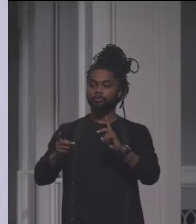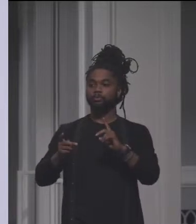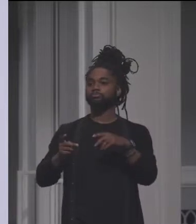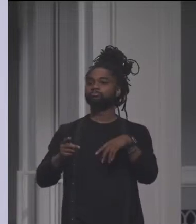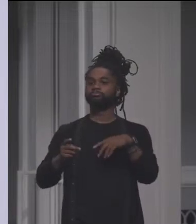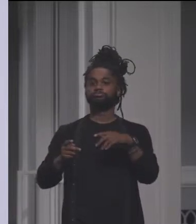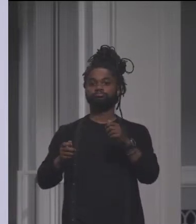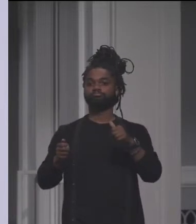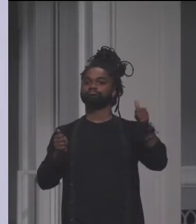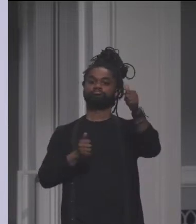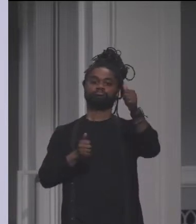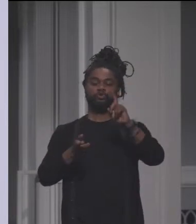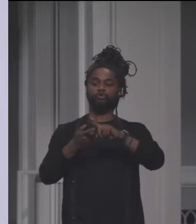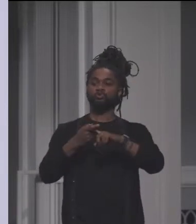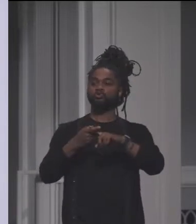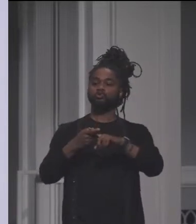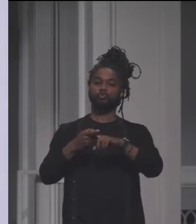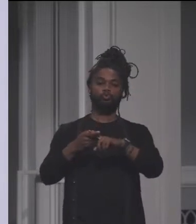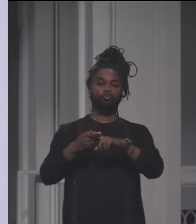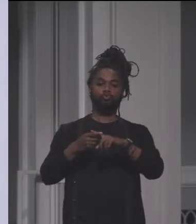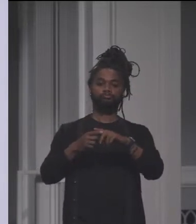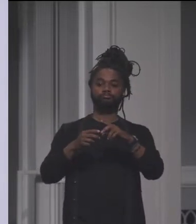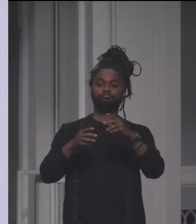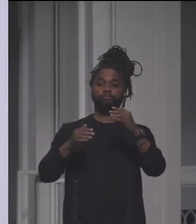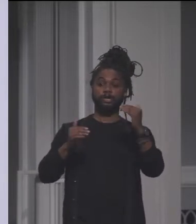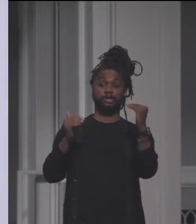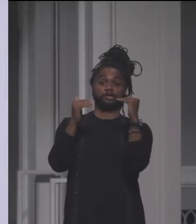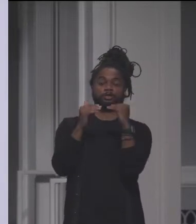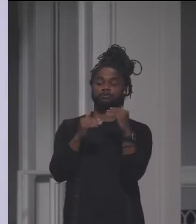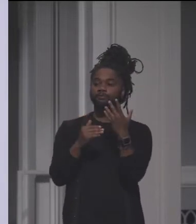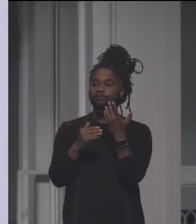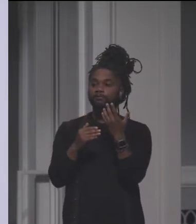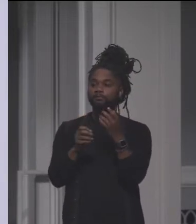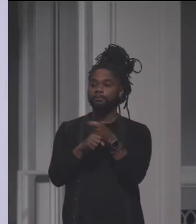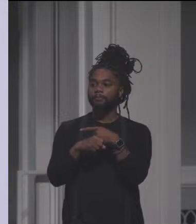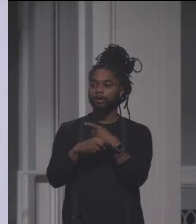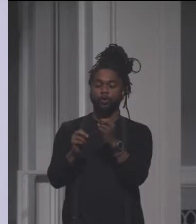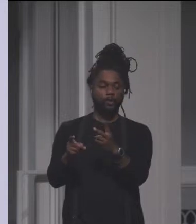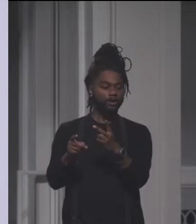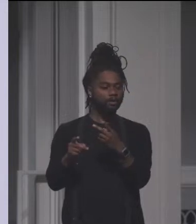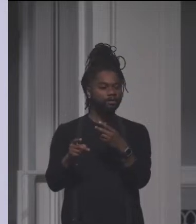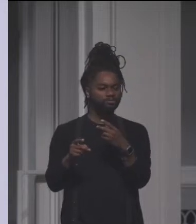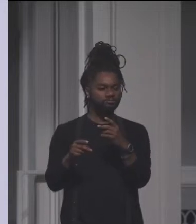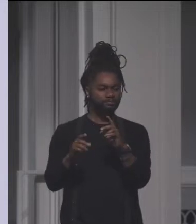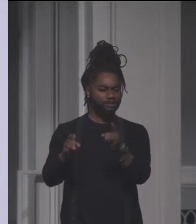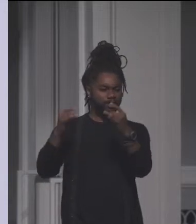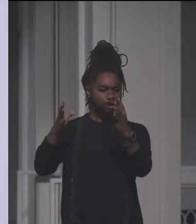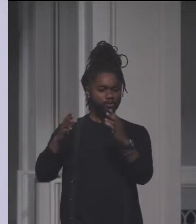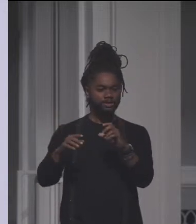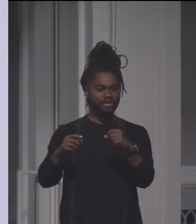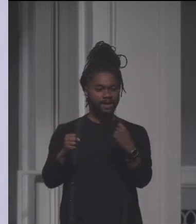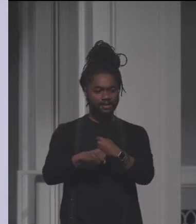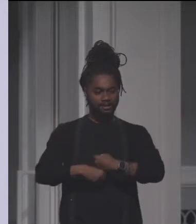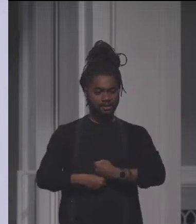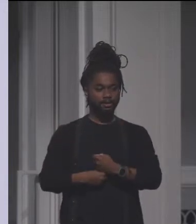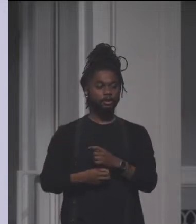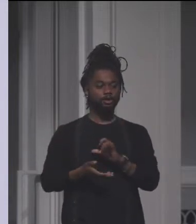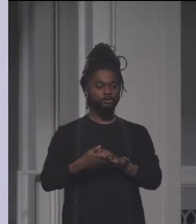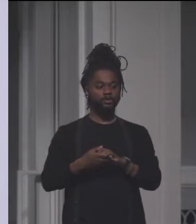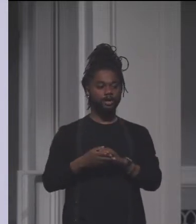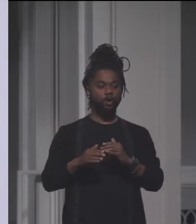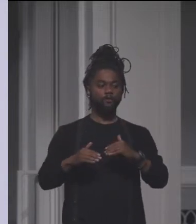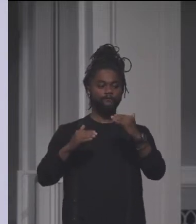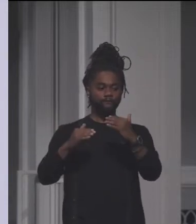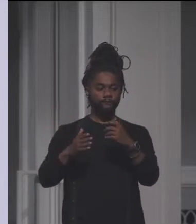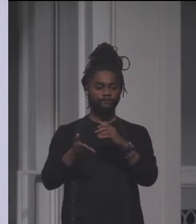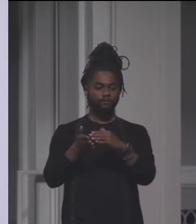justify including terrorist acts. So medievalists feel defensive, and so they maybe overcompensate and